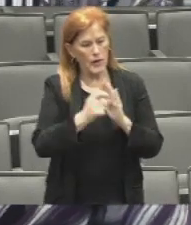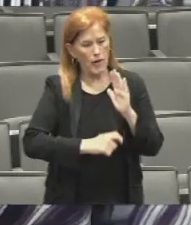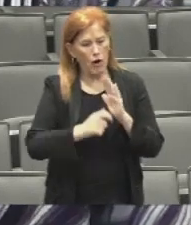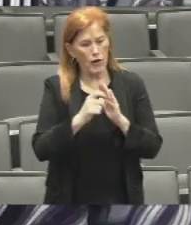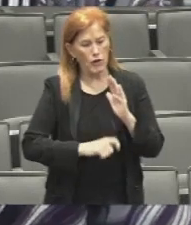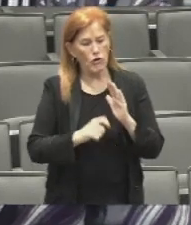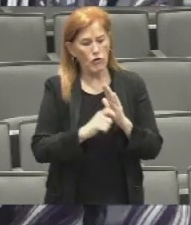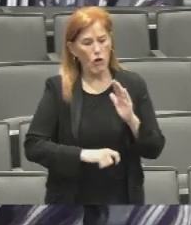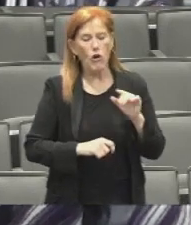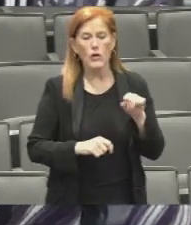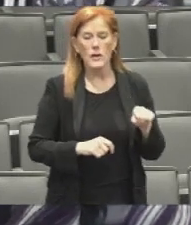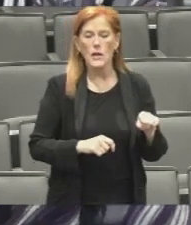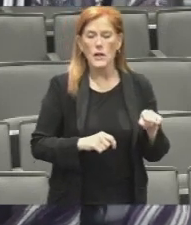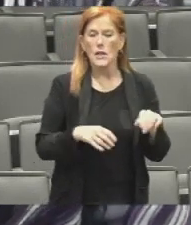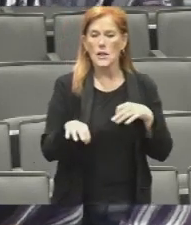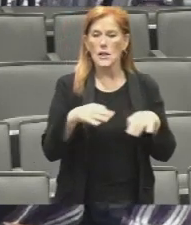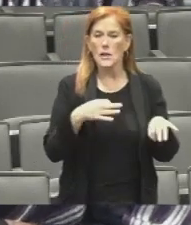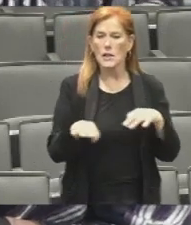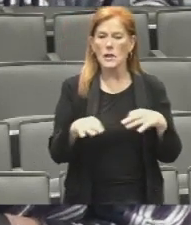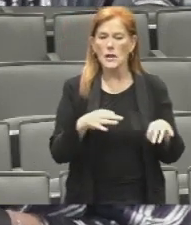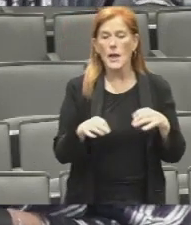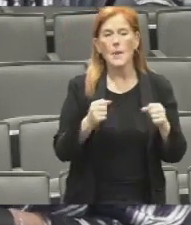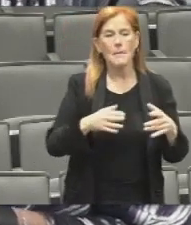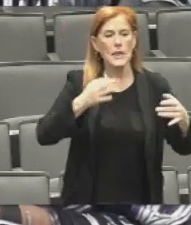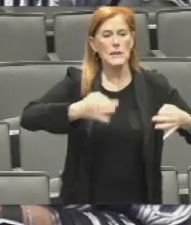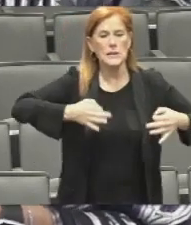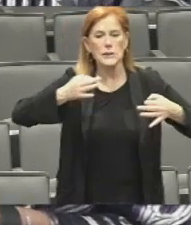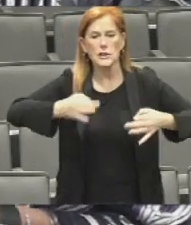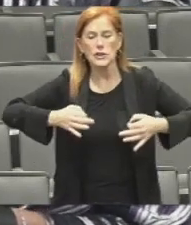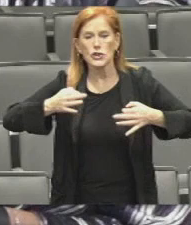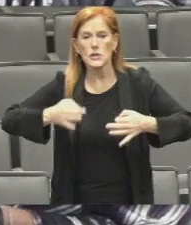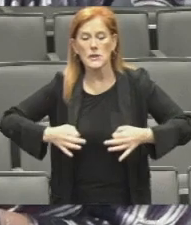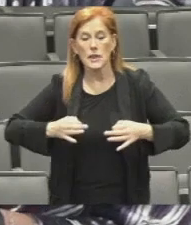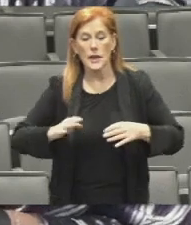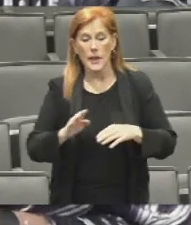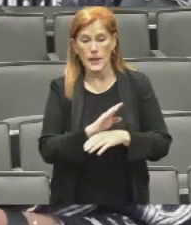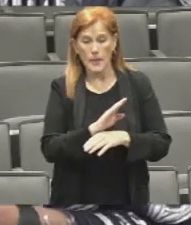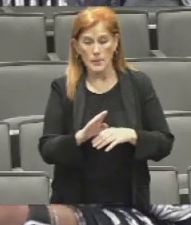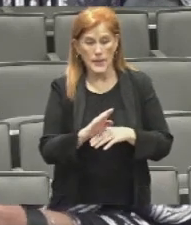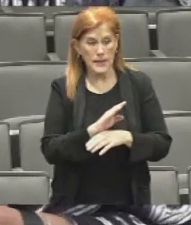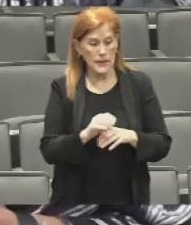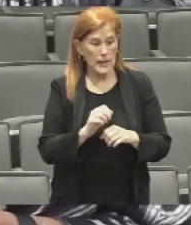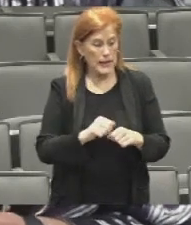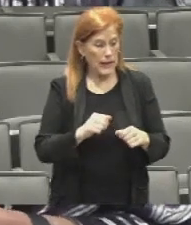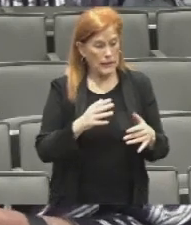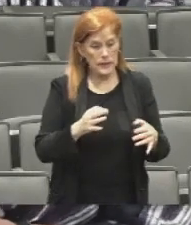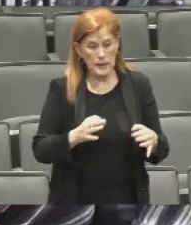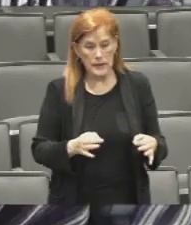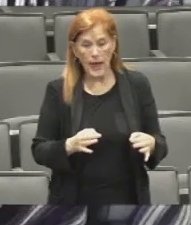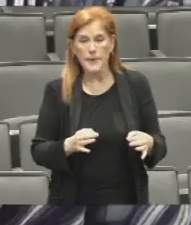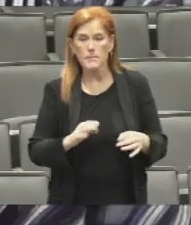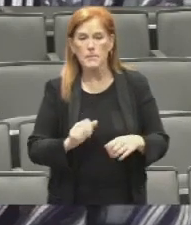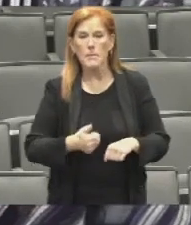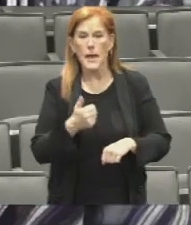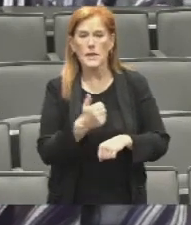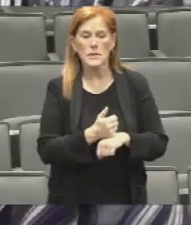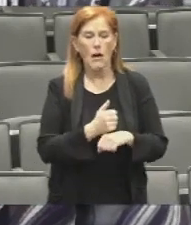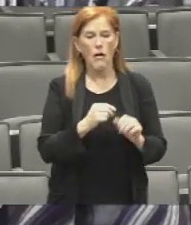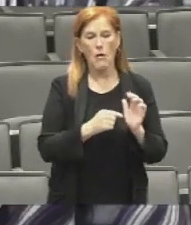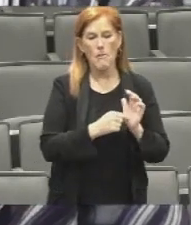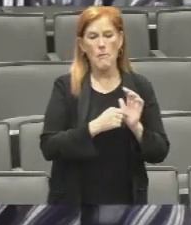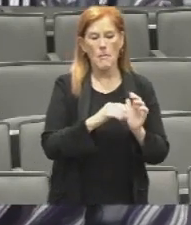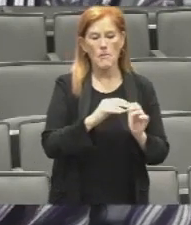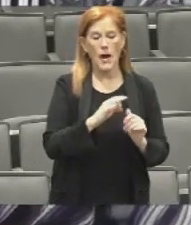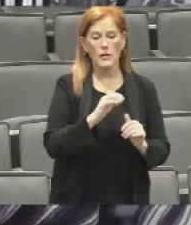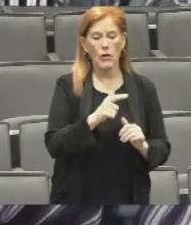is saying that a lot of the decisions the businesses can make are based on a model that comes out